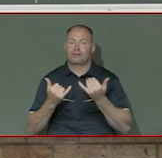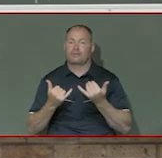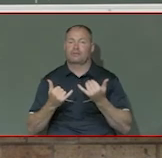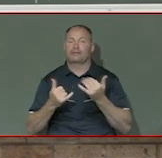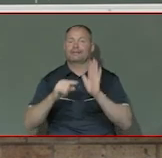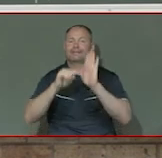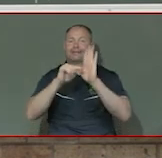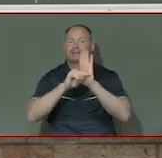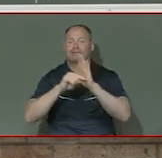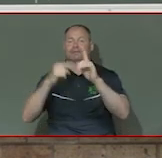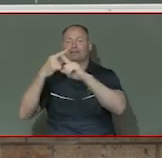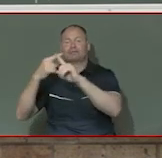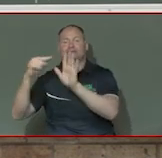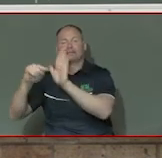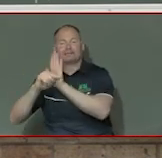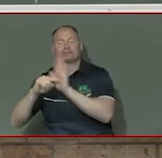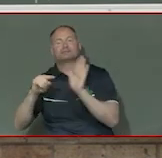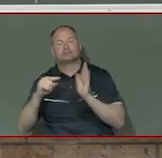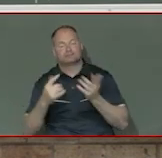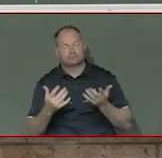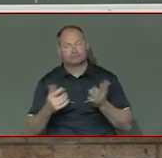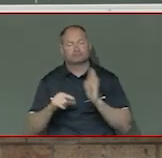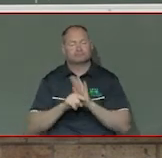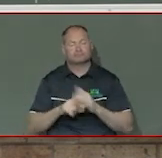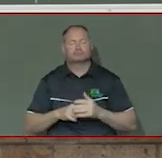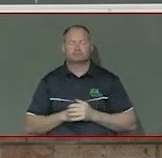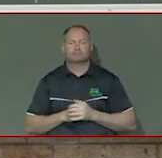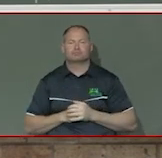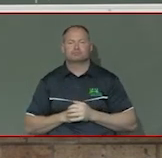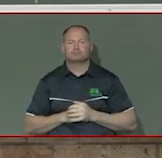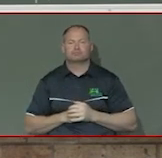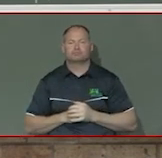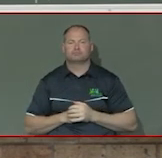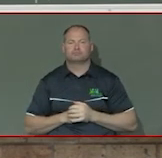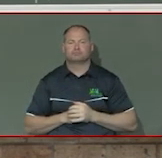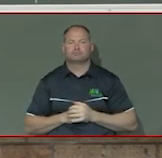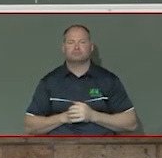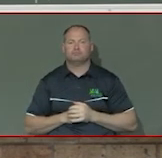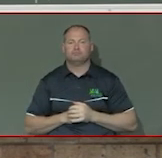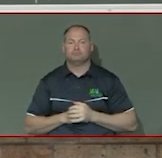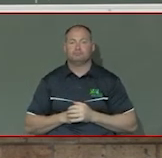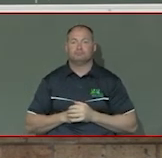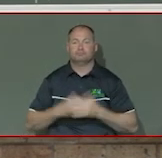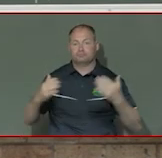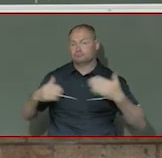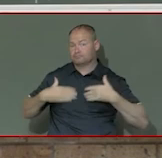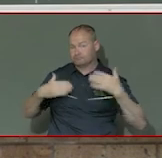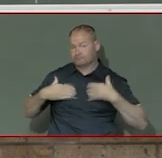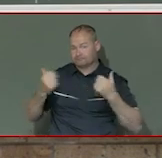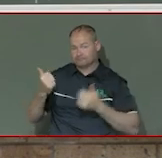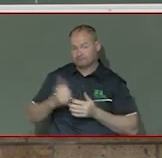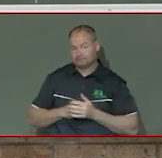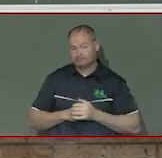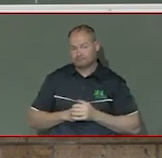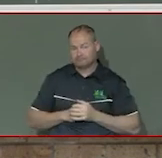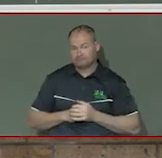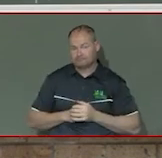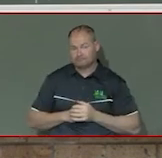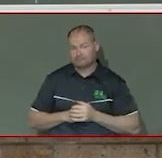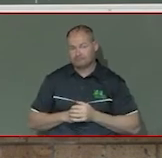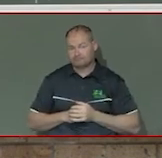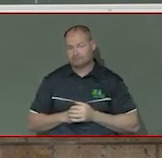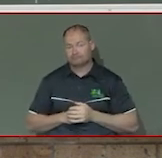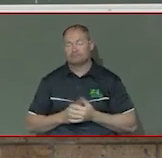positive, so it is cos squared x minus 1. Are you happy with that? Right, people, I'm just going